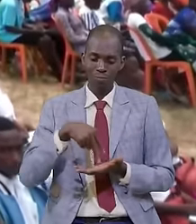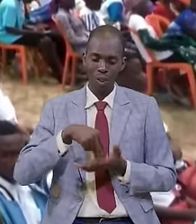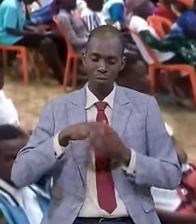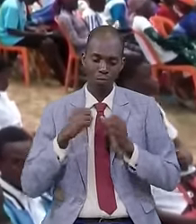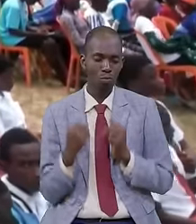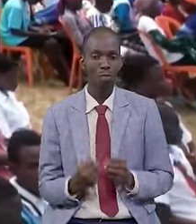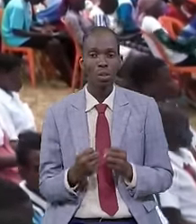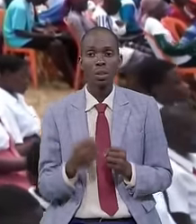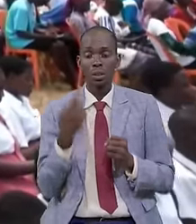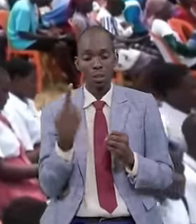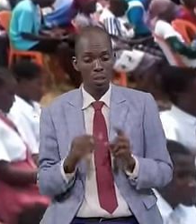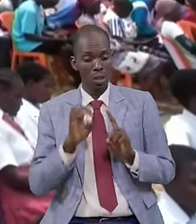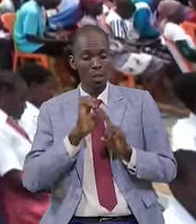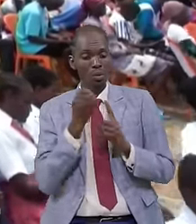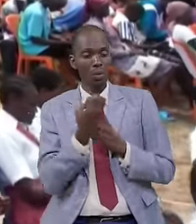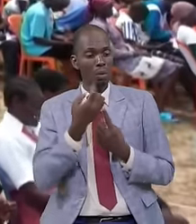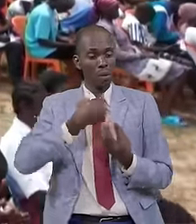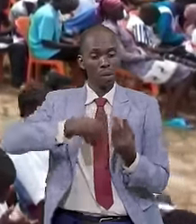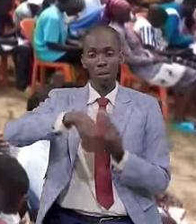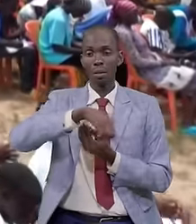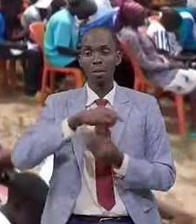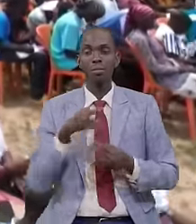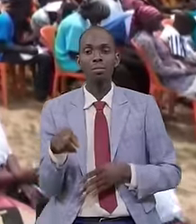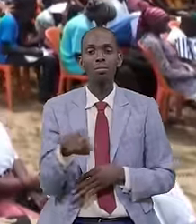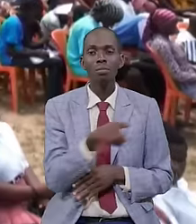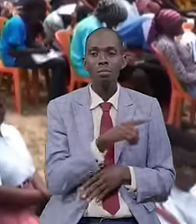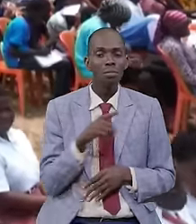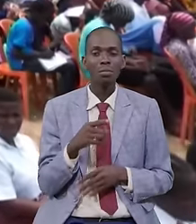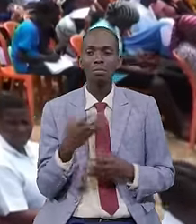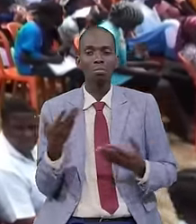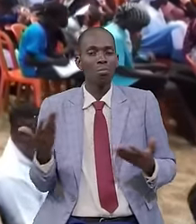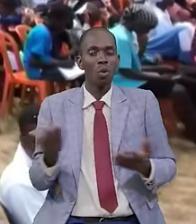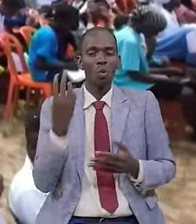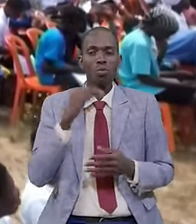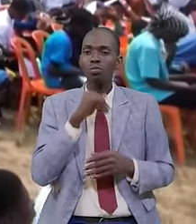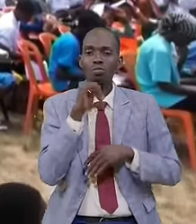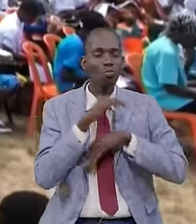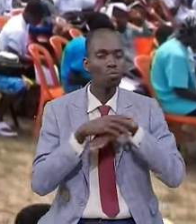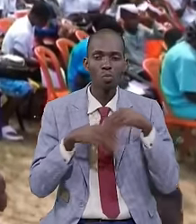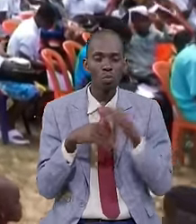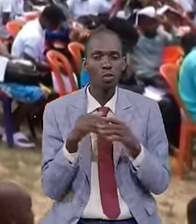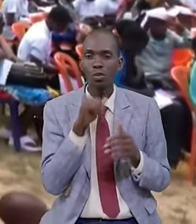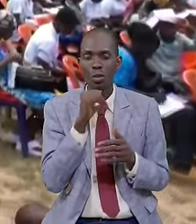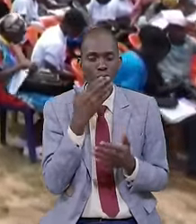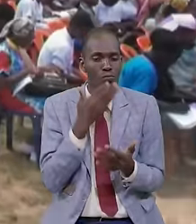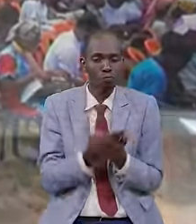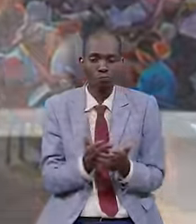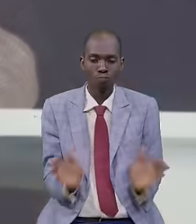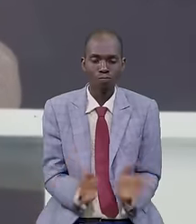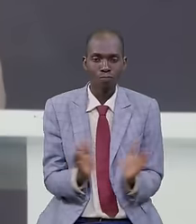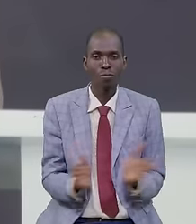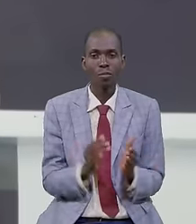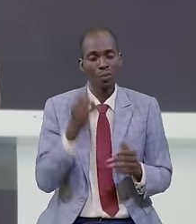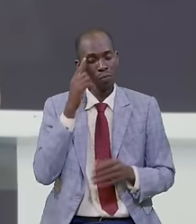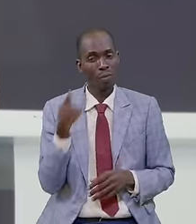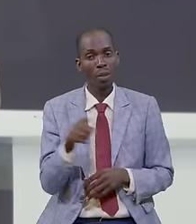environment around them, it wasn't a conducive environment to stand, and